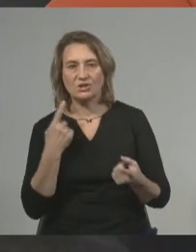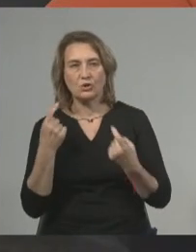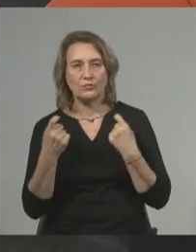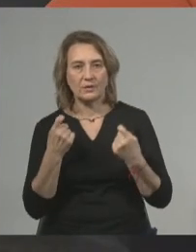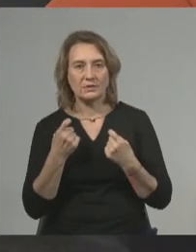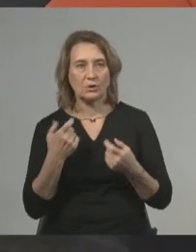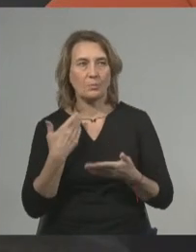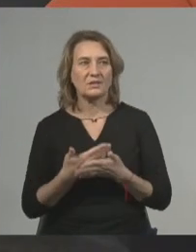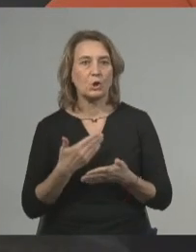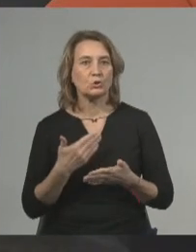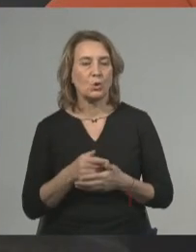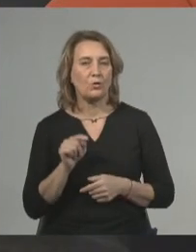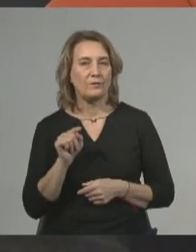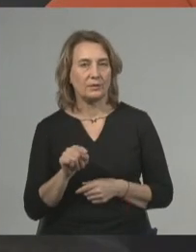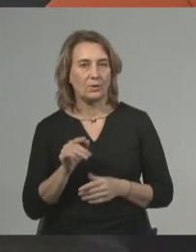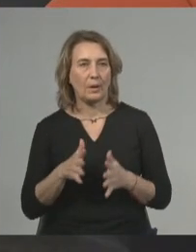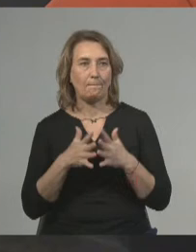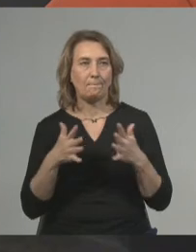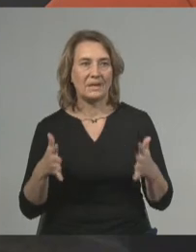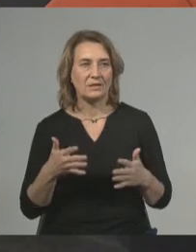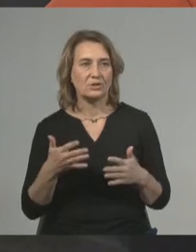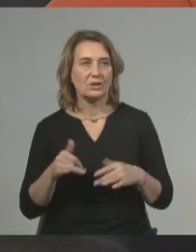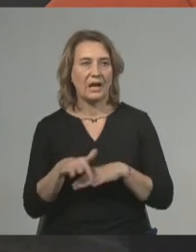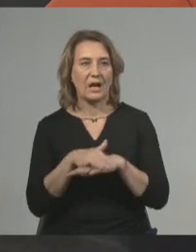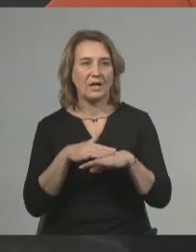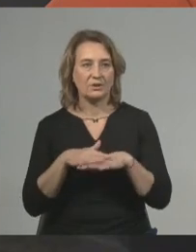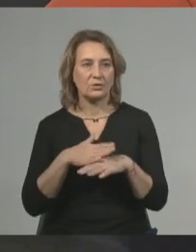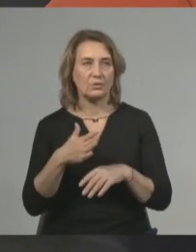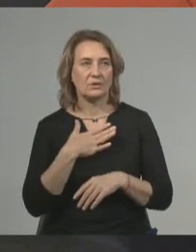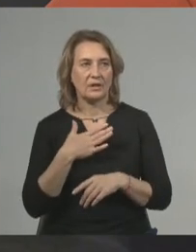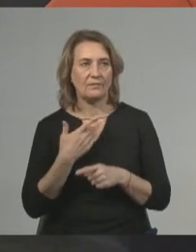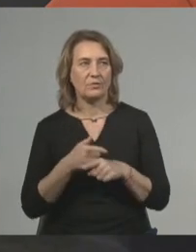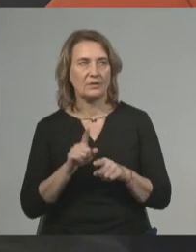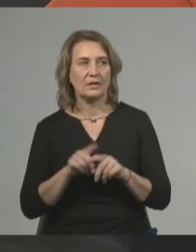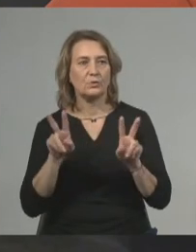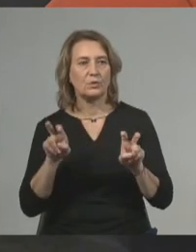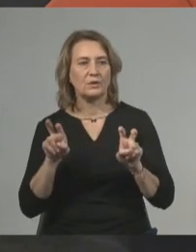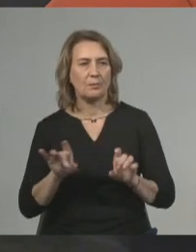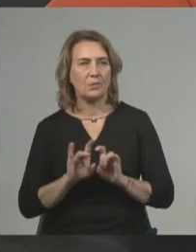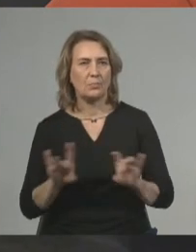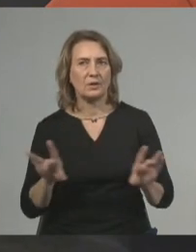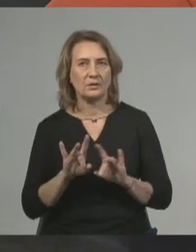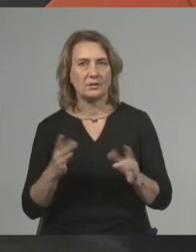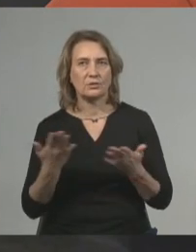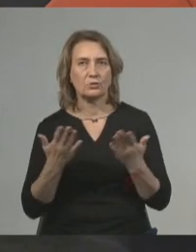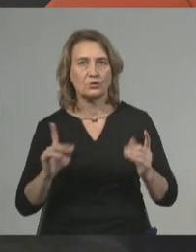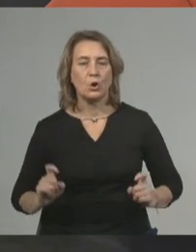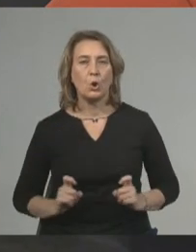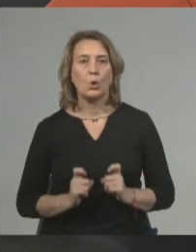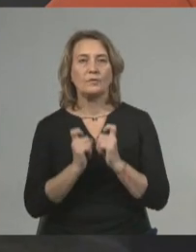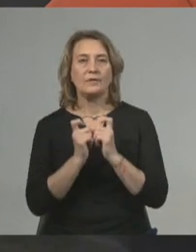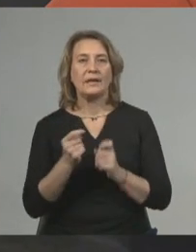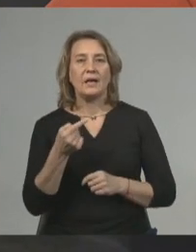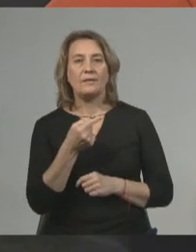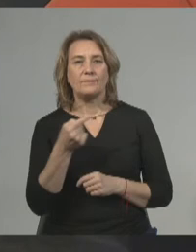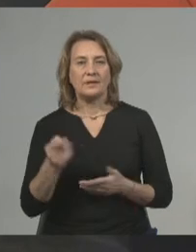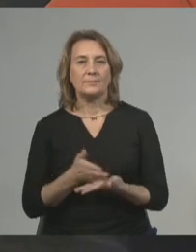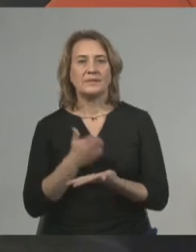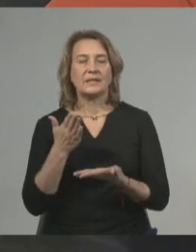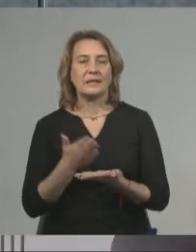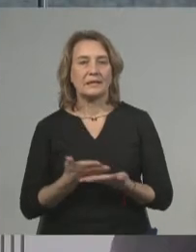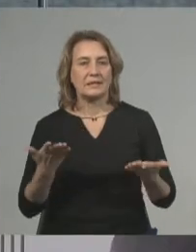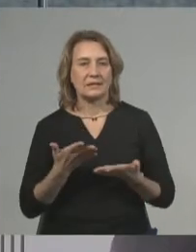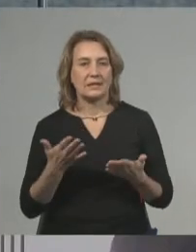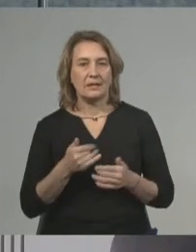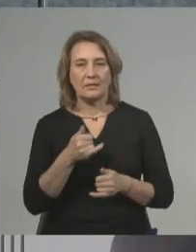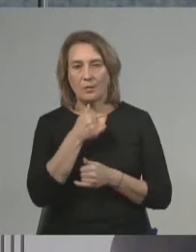subject very thoughtful comments saying that conflicts and differences are inevitable however violence is not